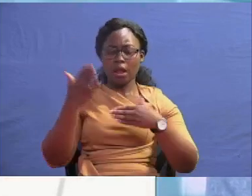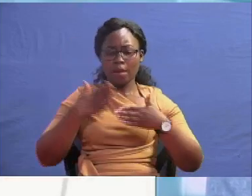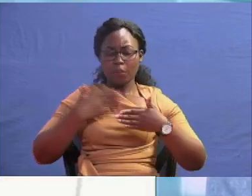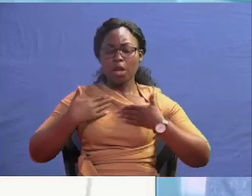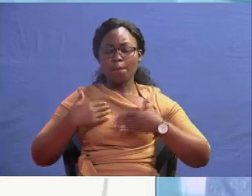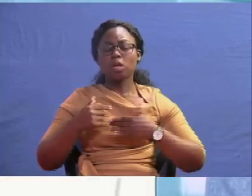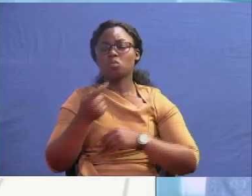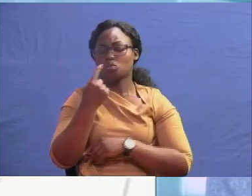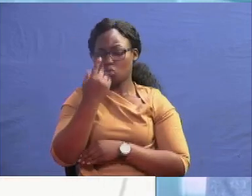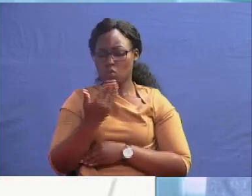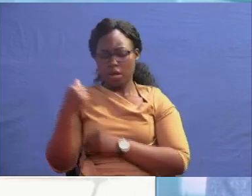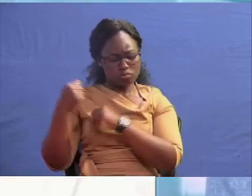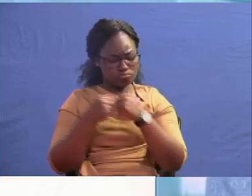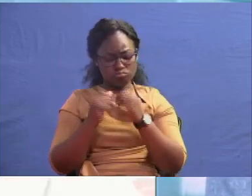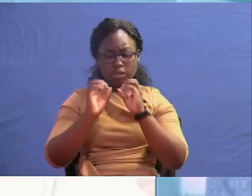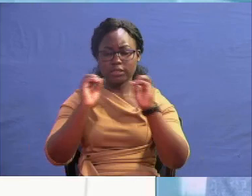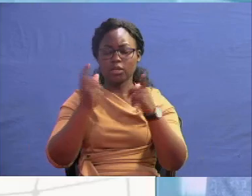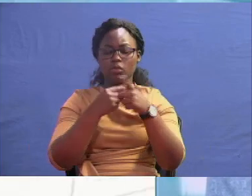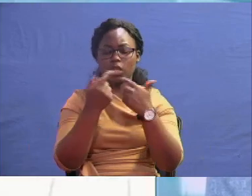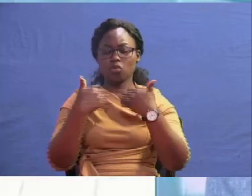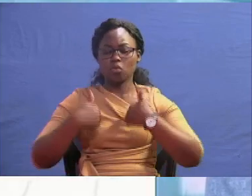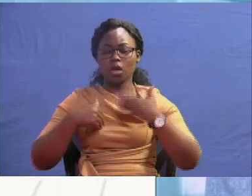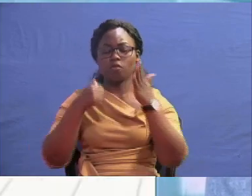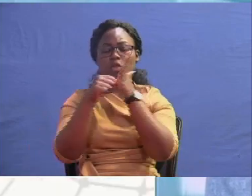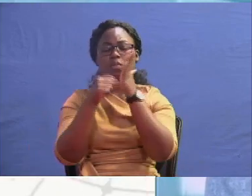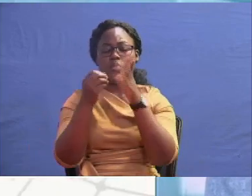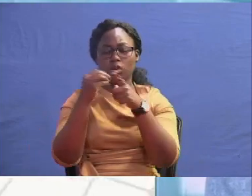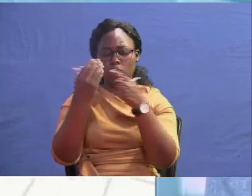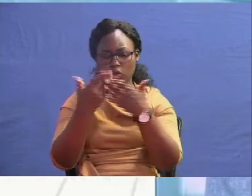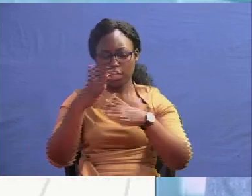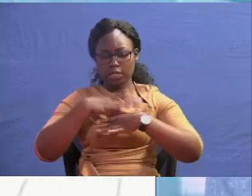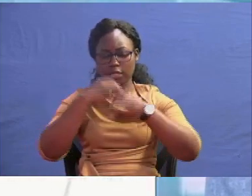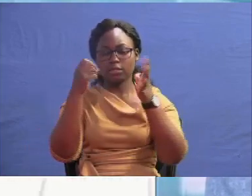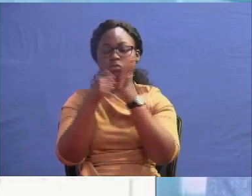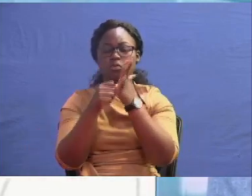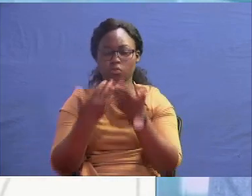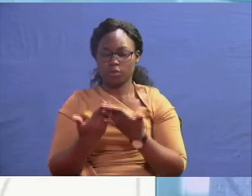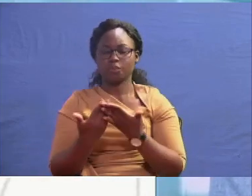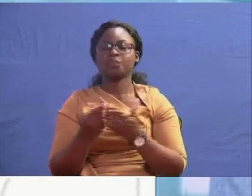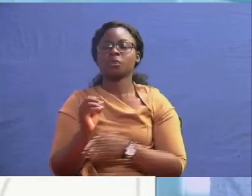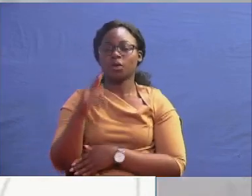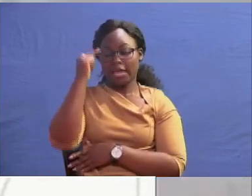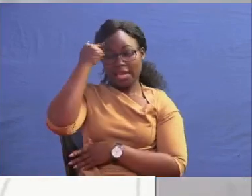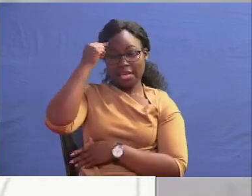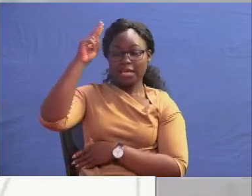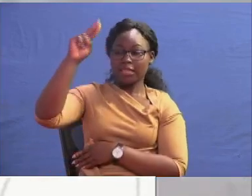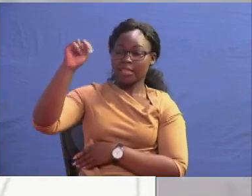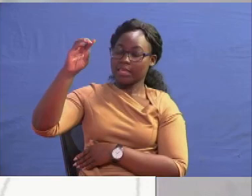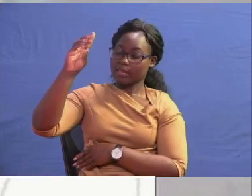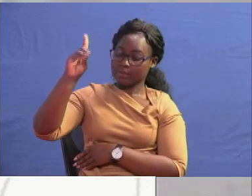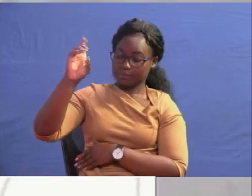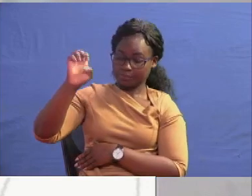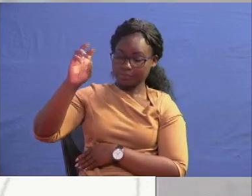maybe not be as competent, then you have the problem, or you have the trust issues. Mm-hmm. Yeah. I think, Ndegwa, let's come back